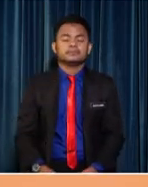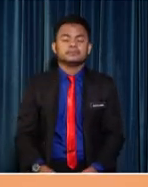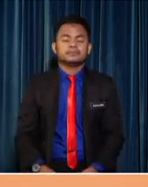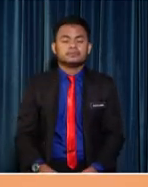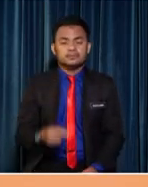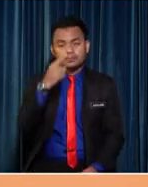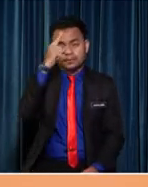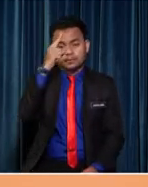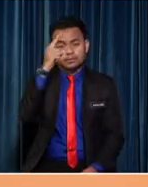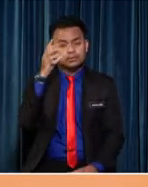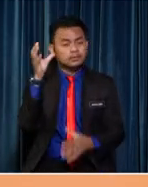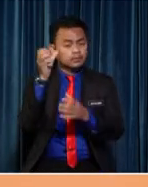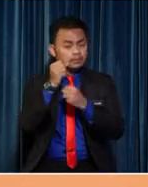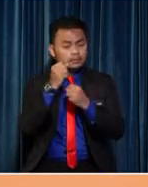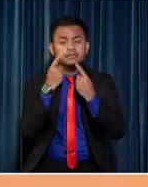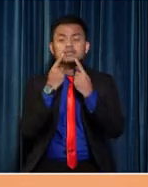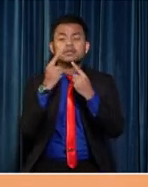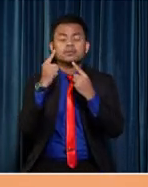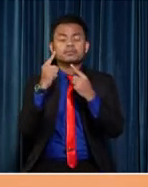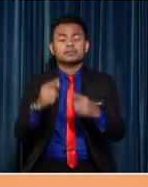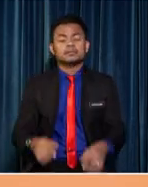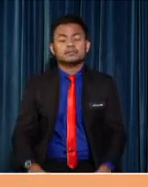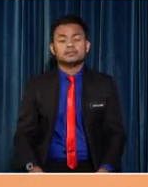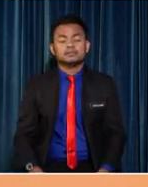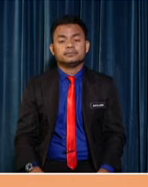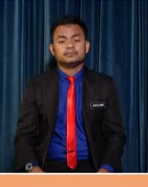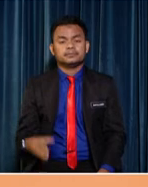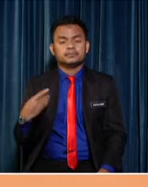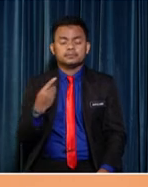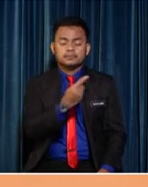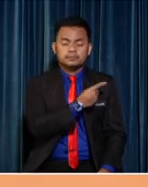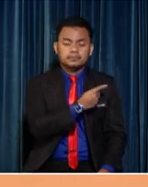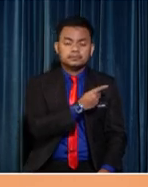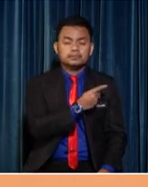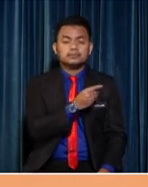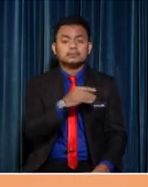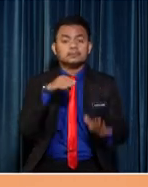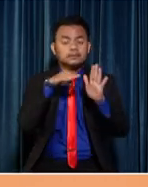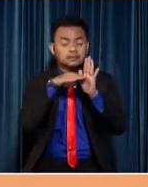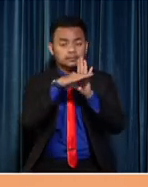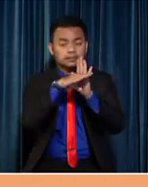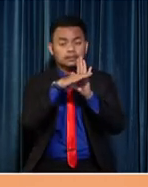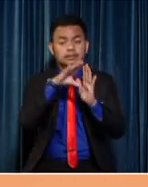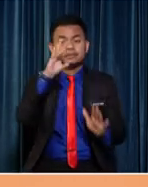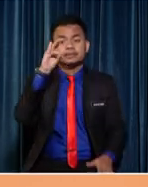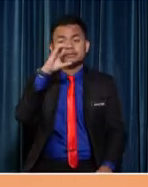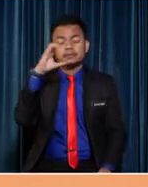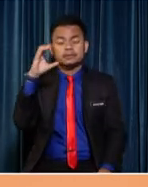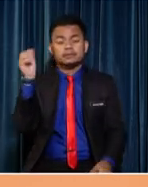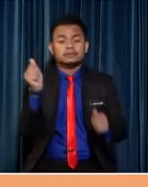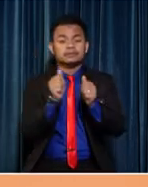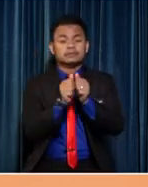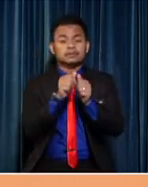To find the answer, we have to divide 700 by